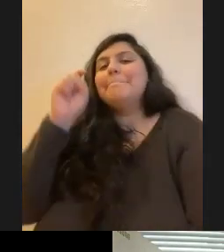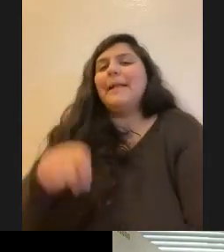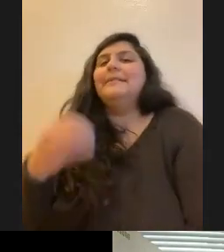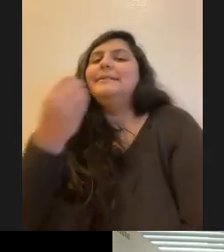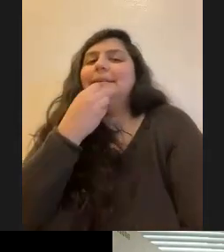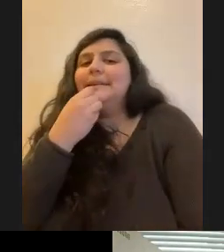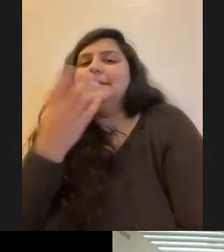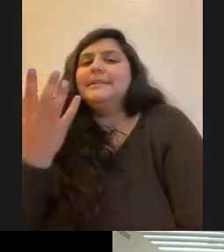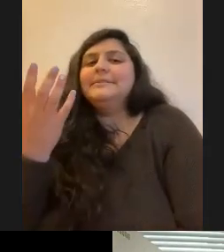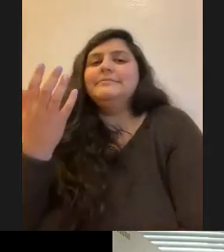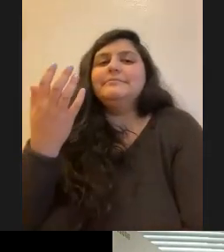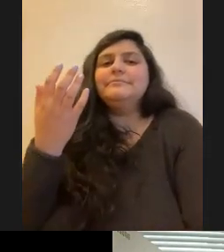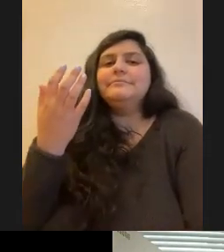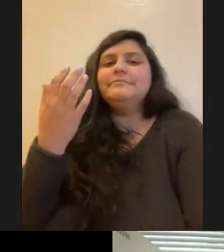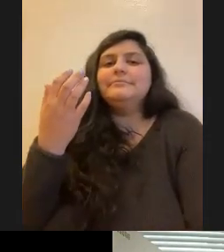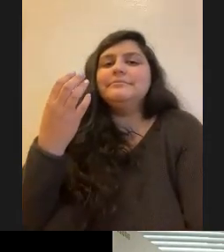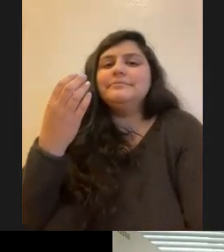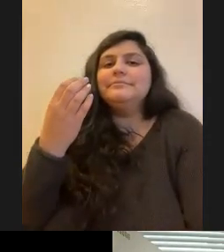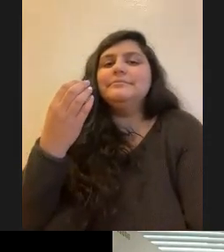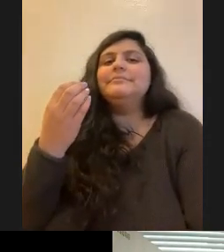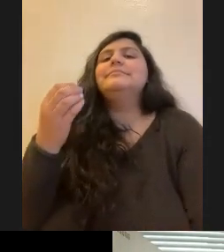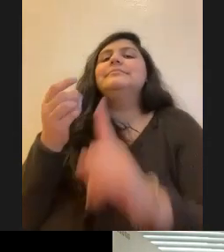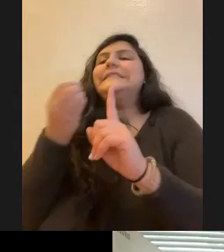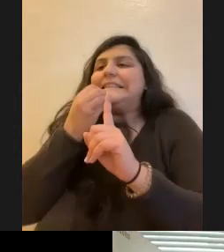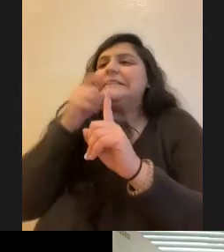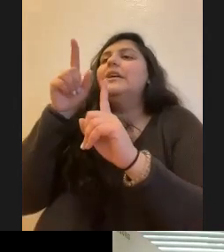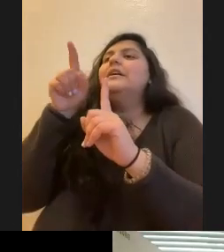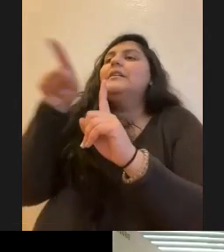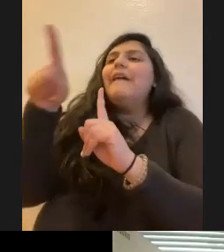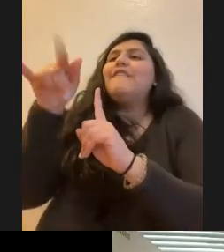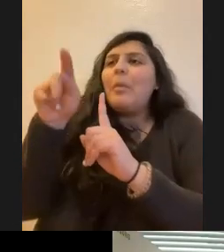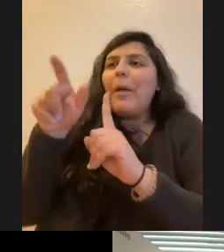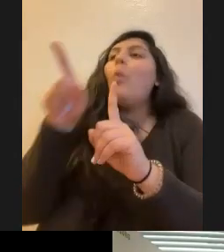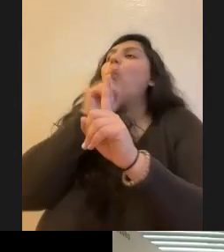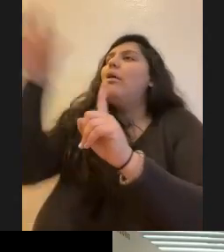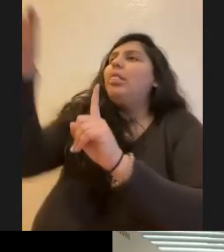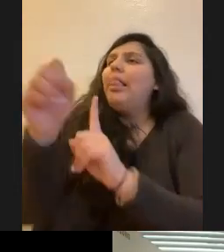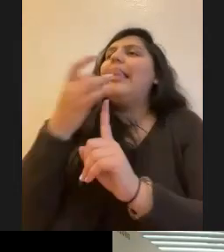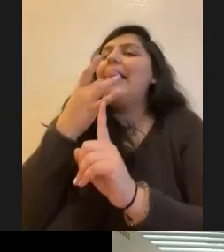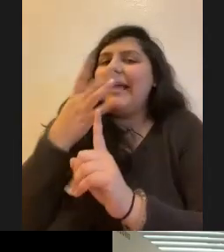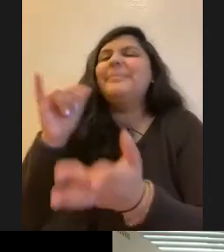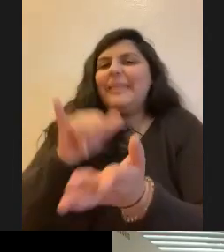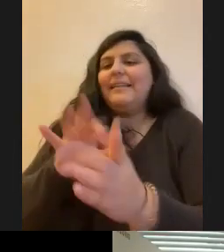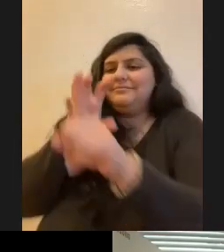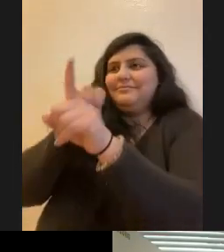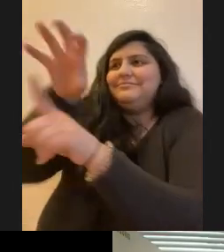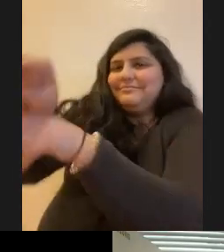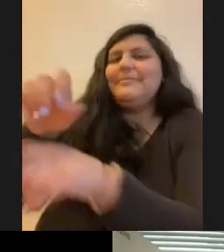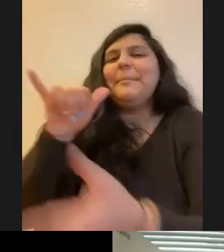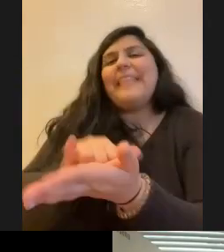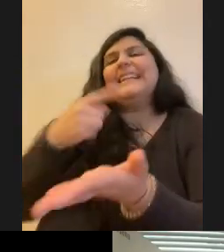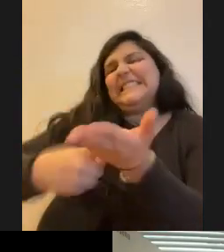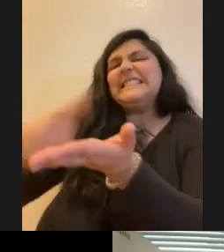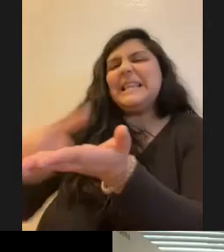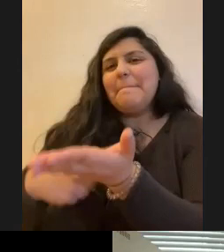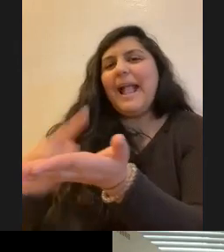consume the consumers who consume the light. Right. So that's where the debate kind of comes in, but at least